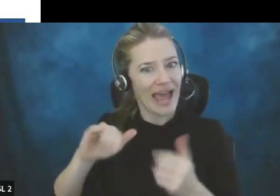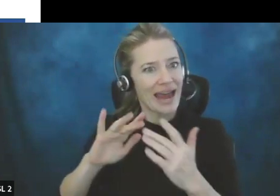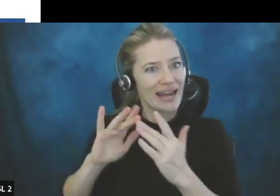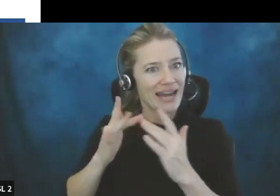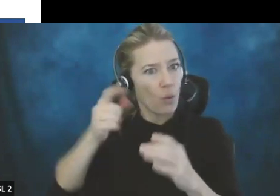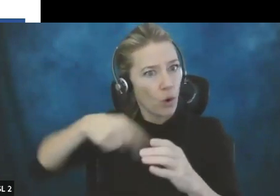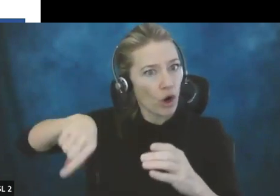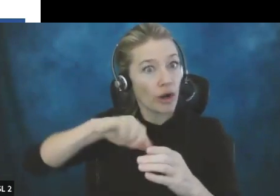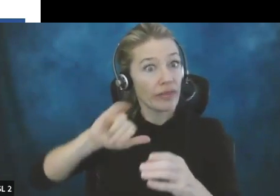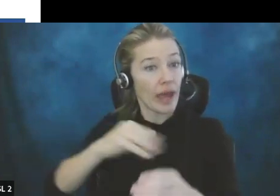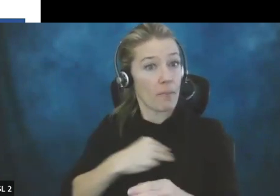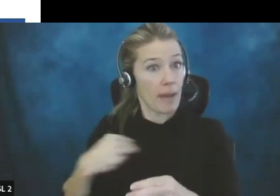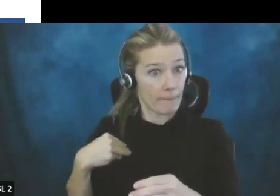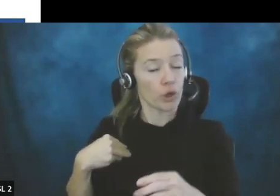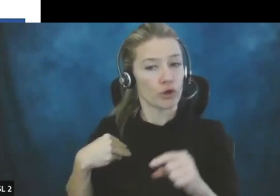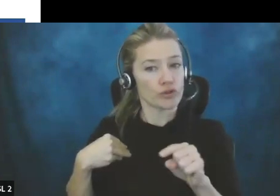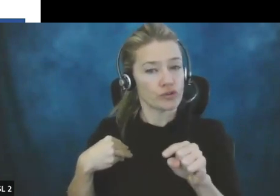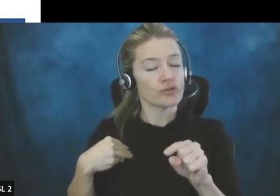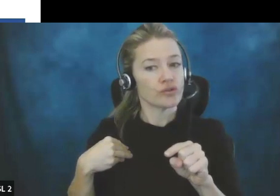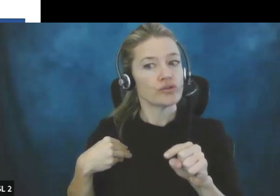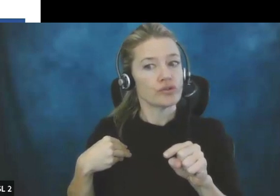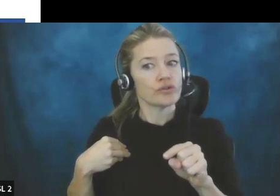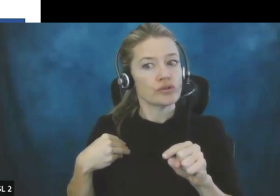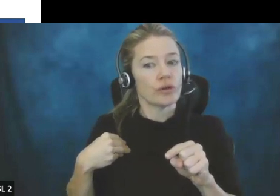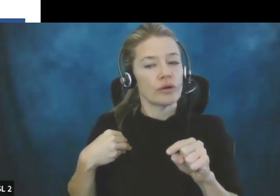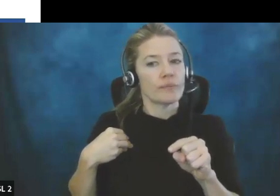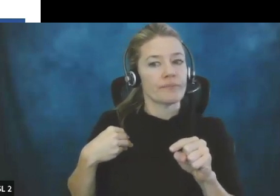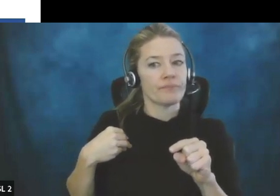Centers. This is a network, the membership